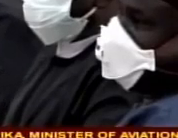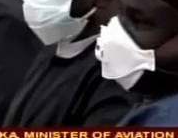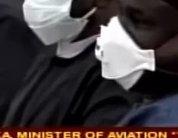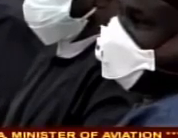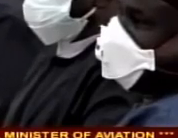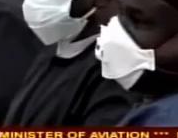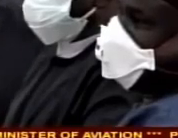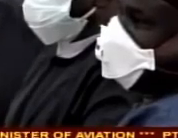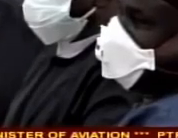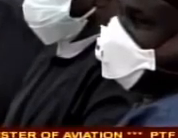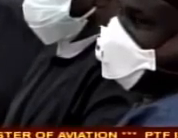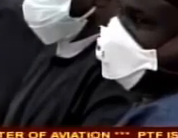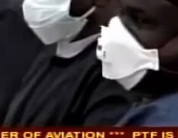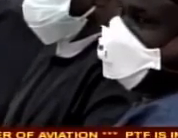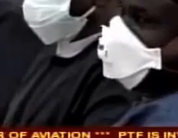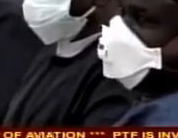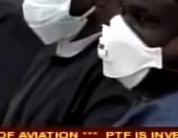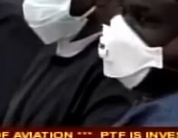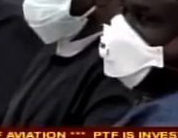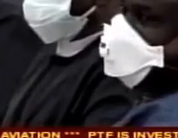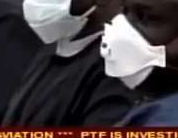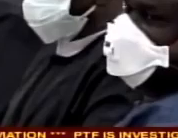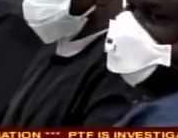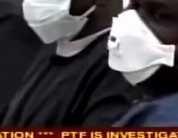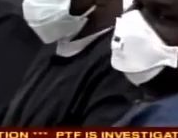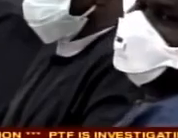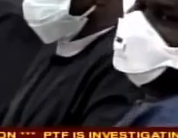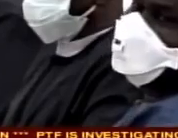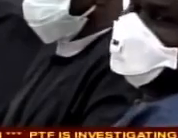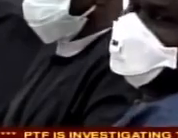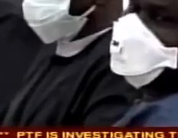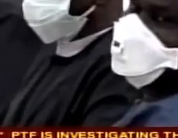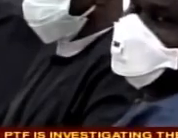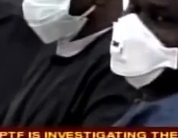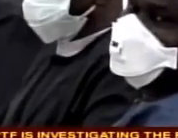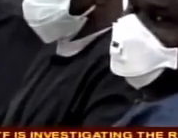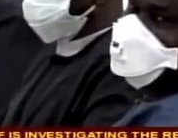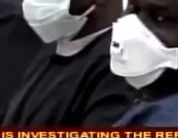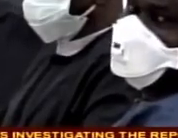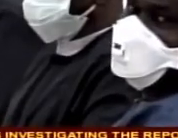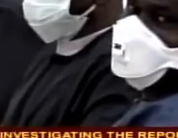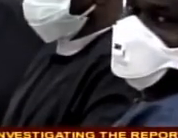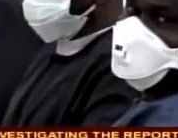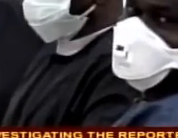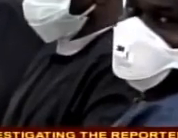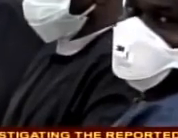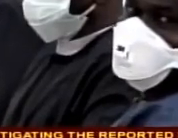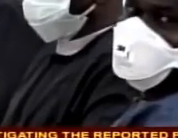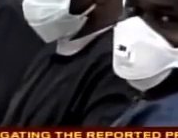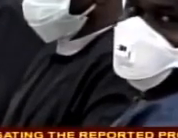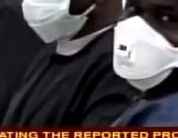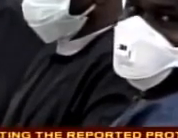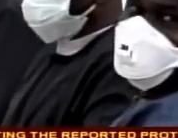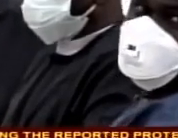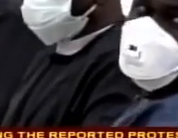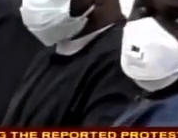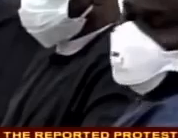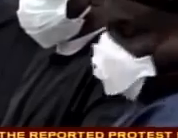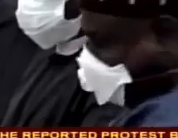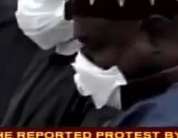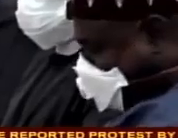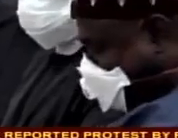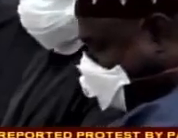again, will the criterion for testing still be that one exhibits symptoms of